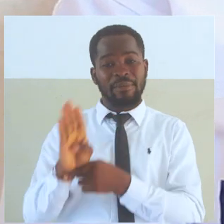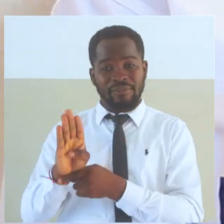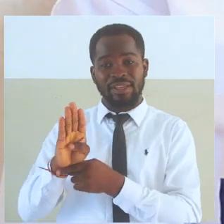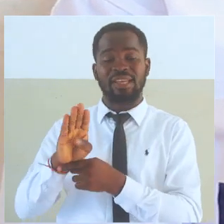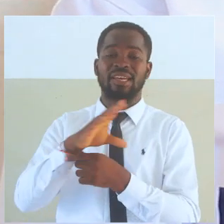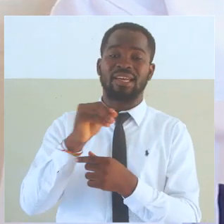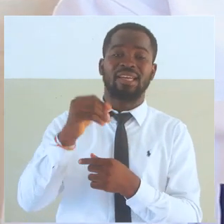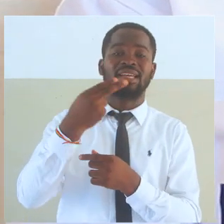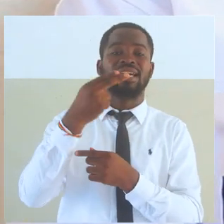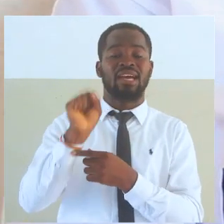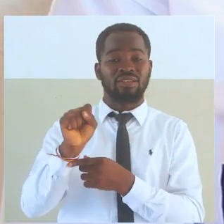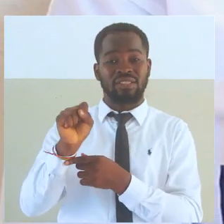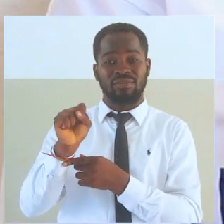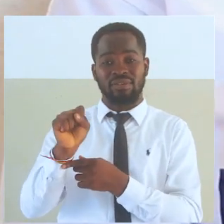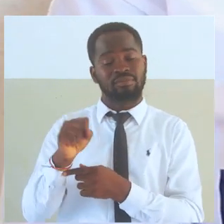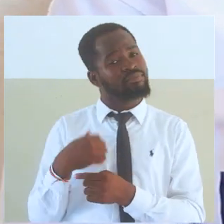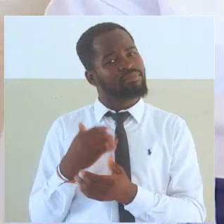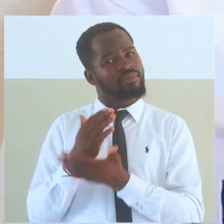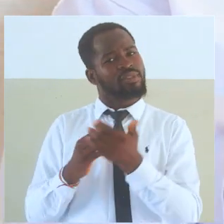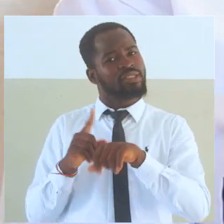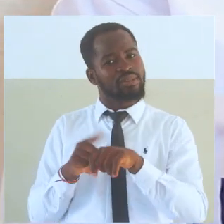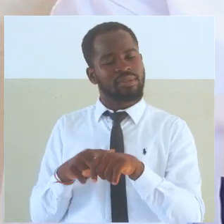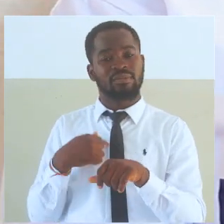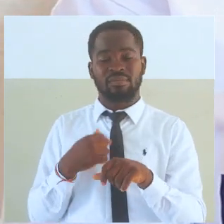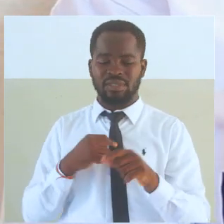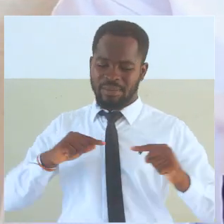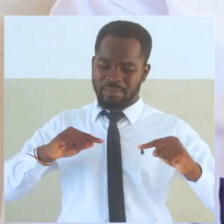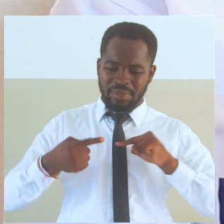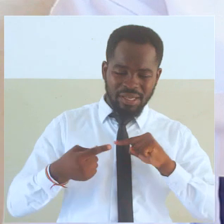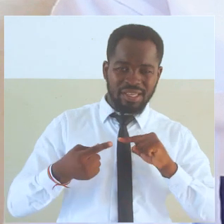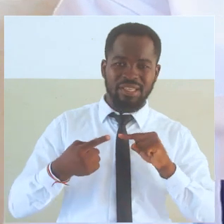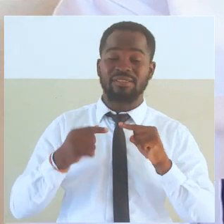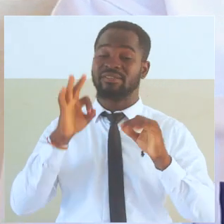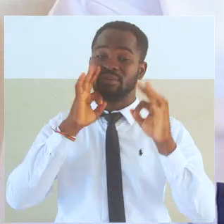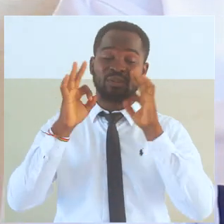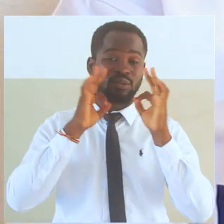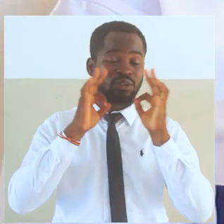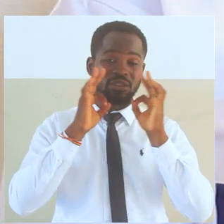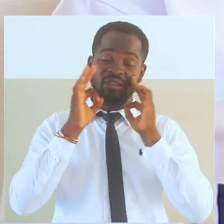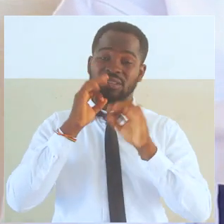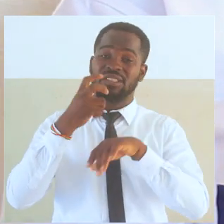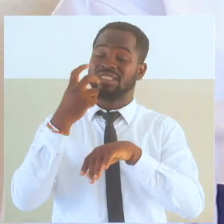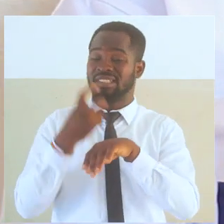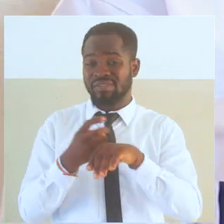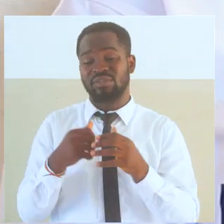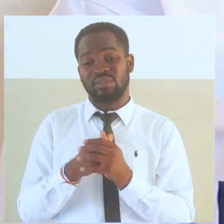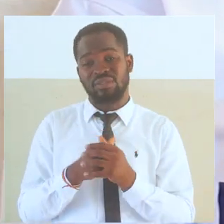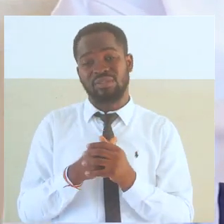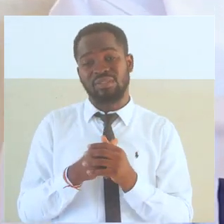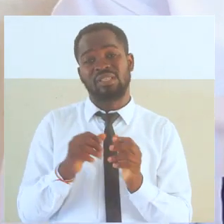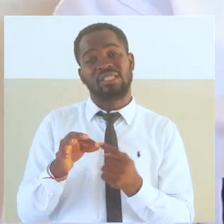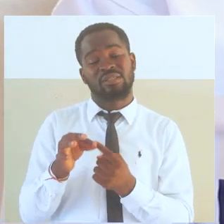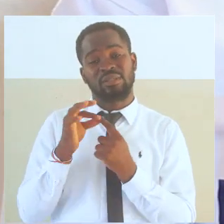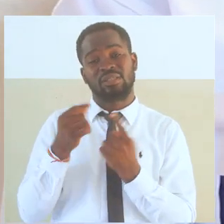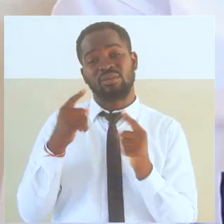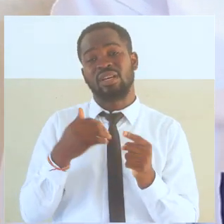very, very challenging. You as a mother, you need to be alert,